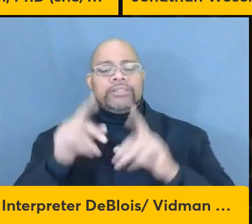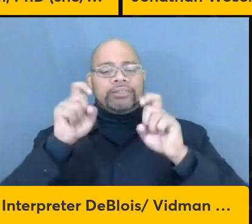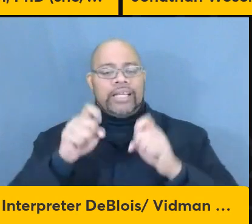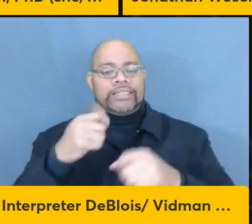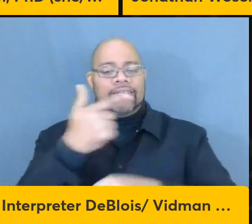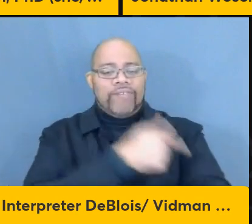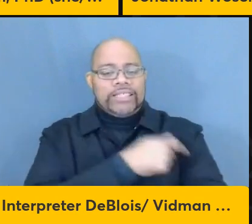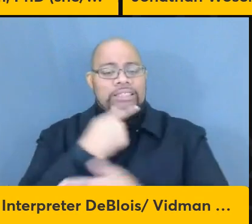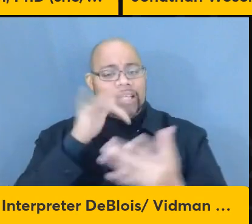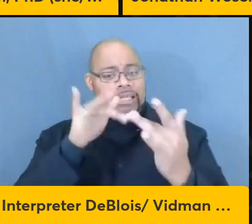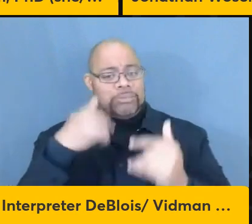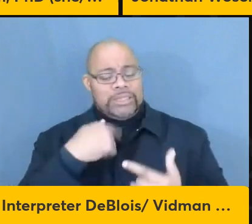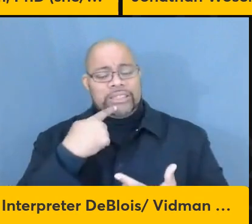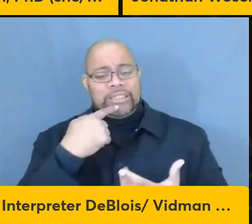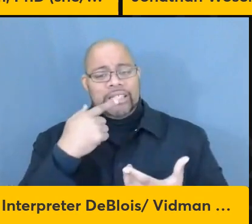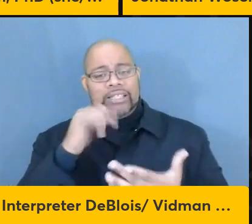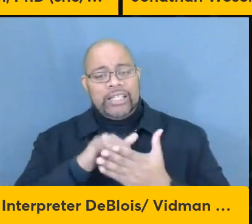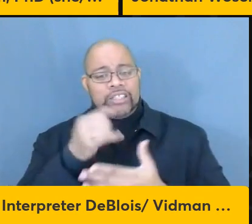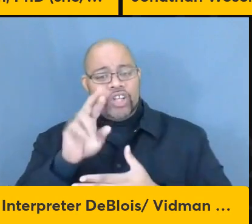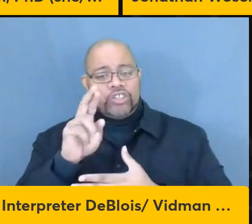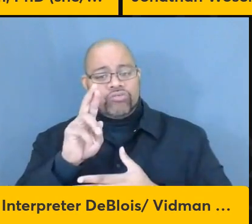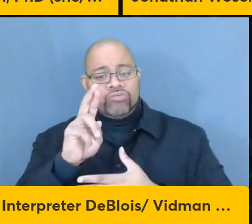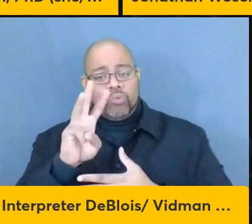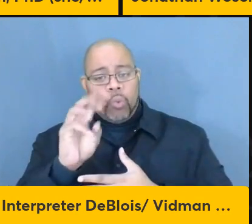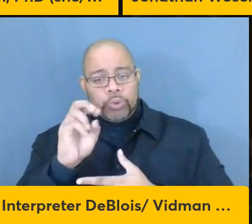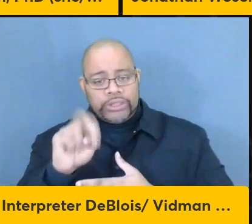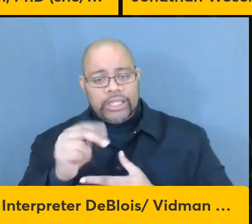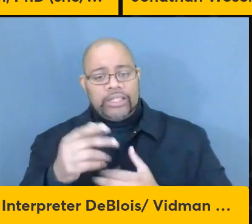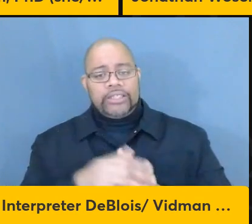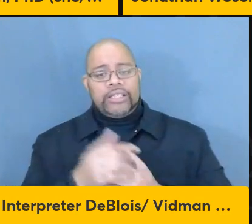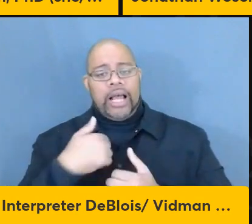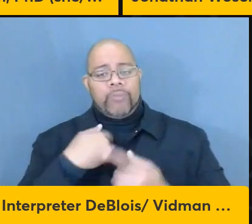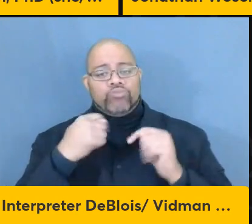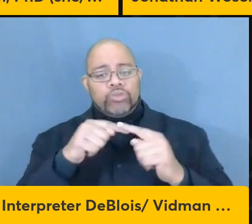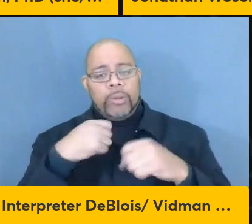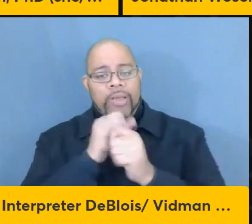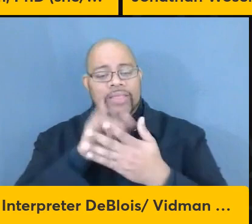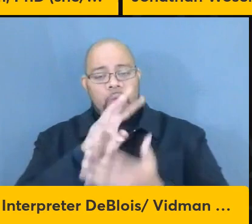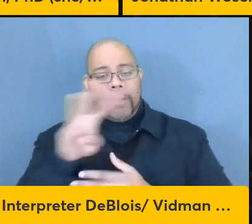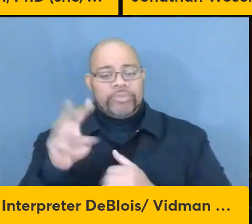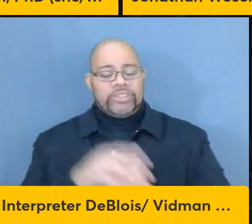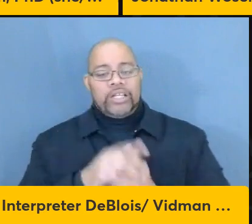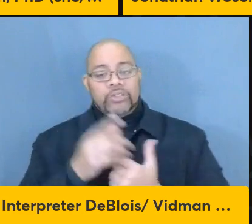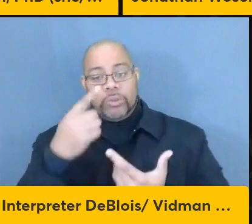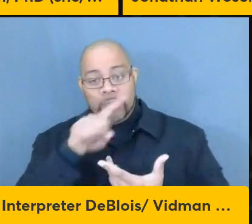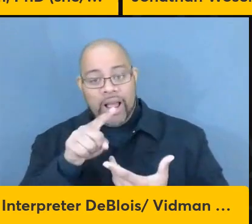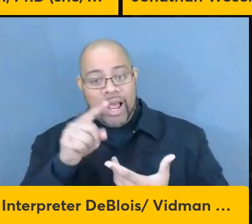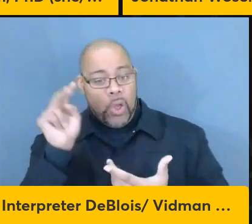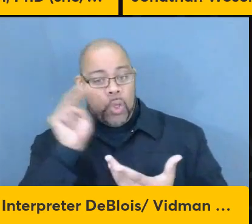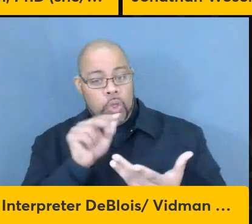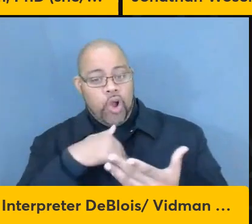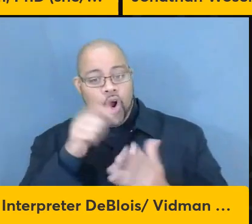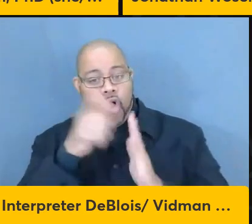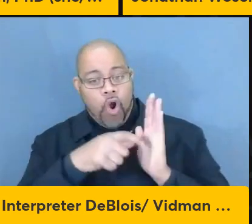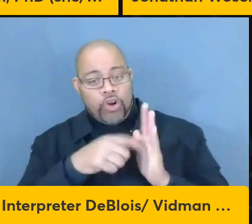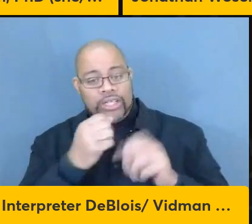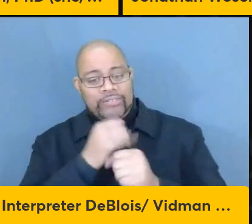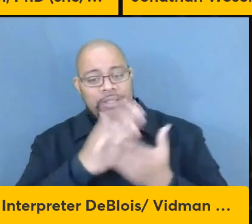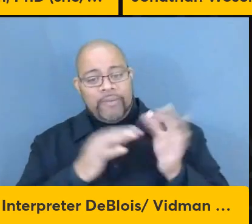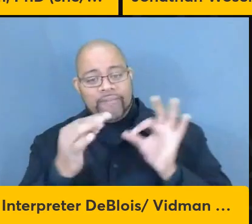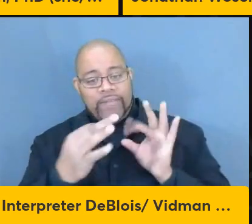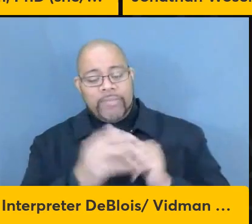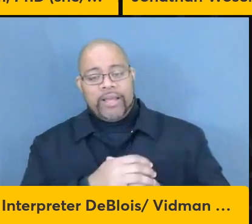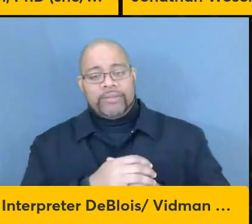out to me and said, hey, Dr. Wosen, I'm trying to create this website. Would you mind taking a look at our articles and giving some